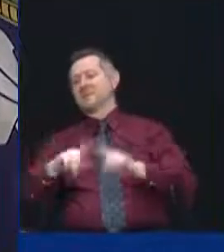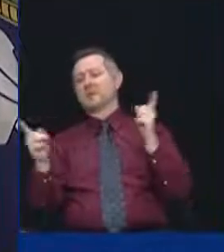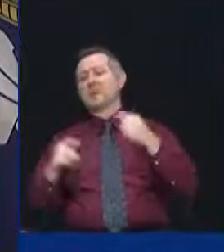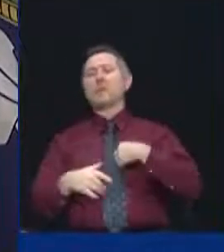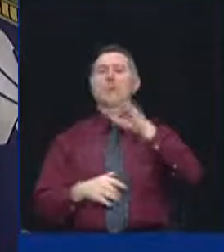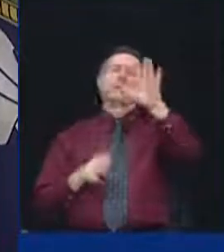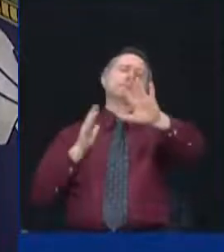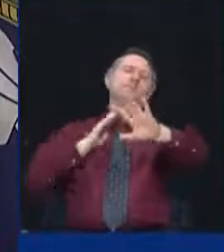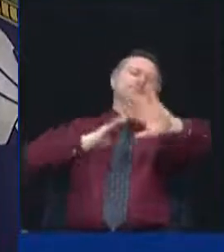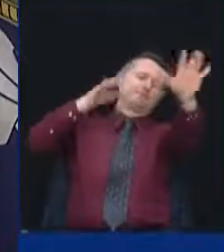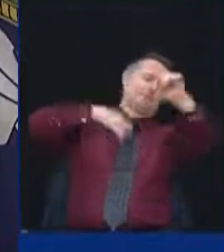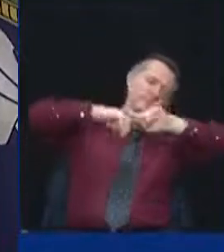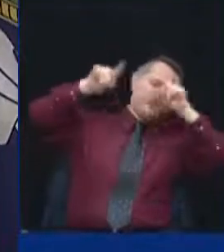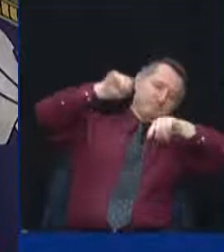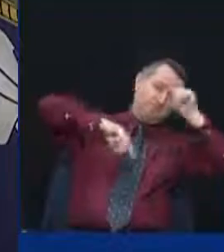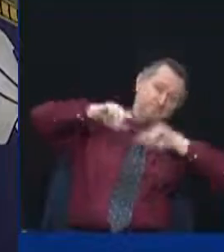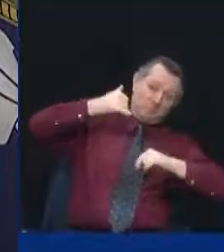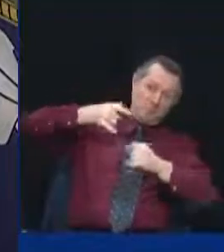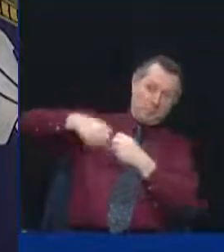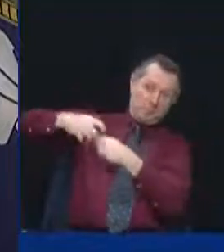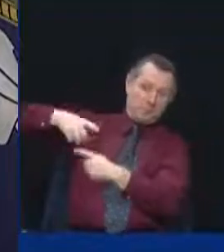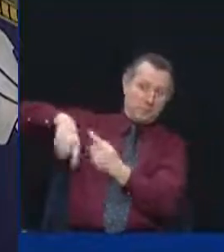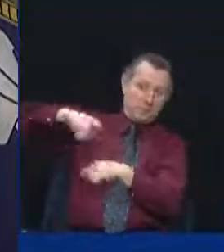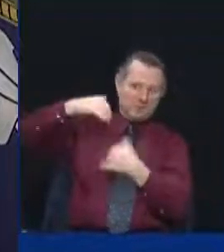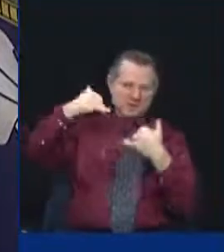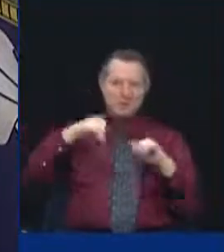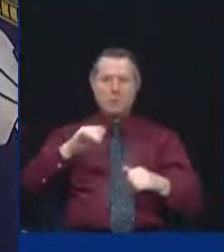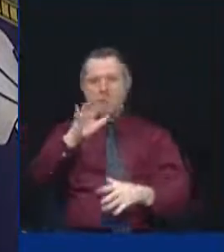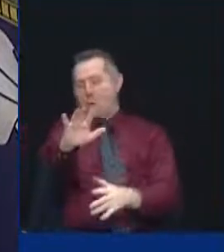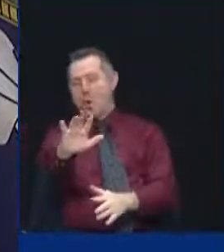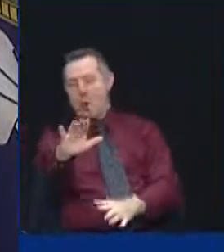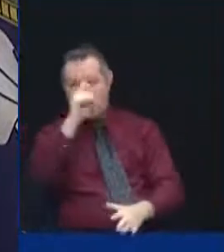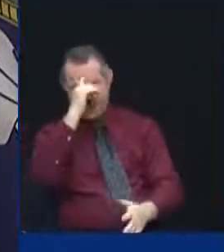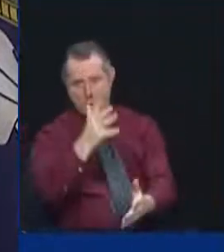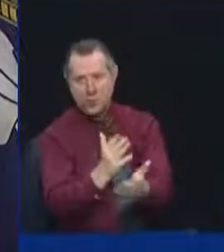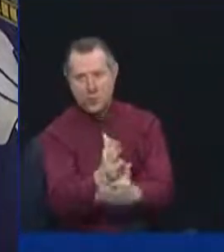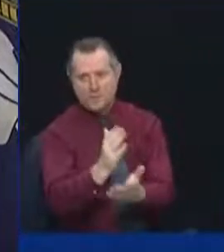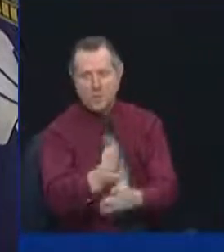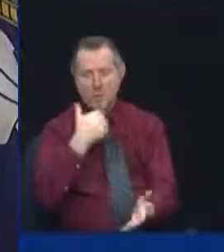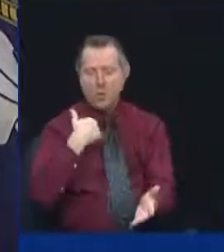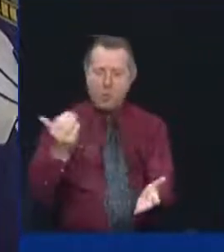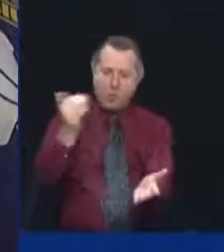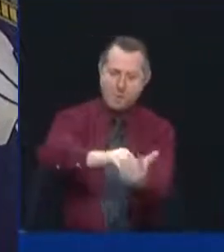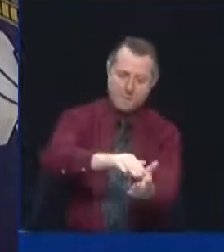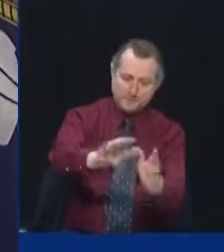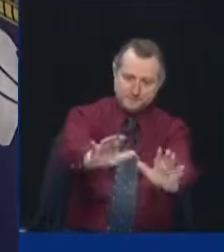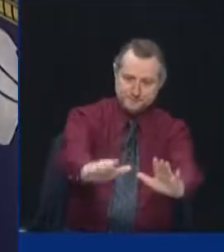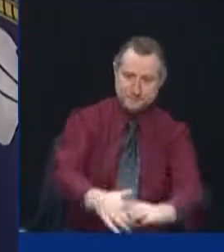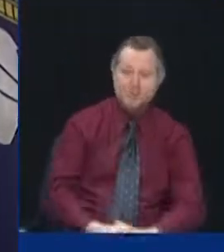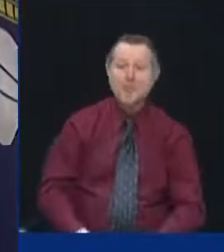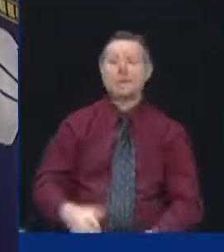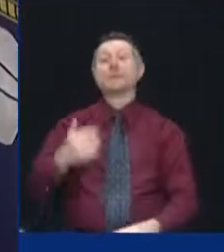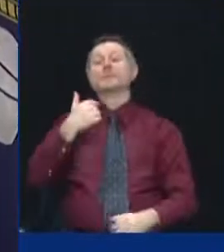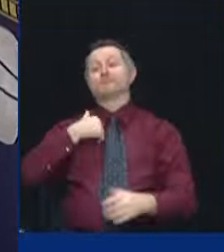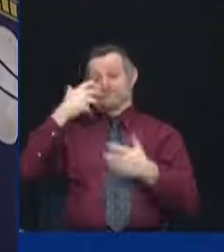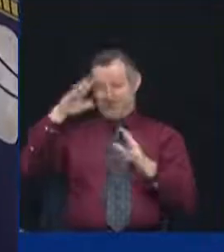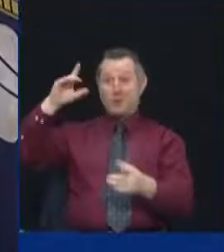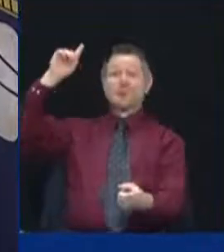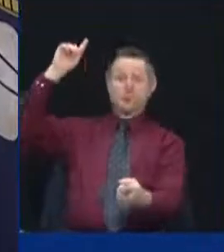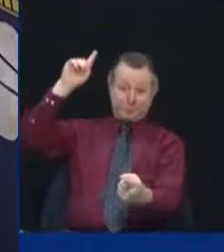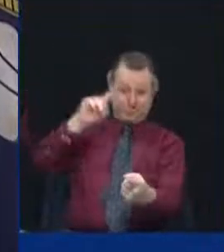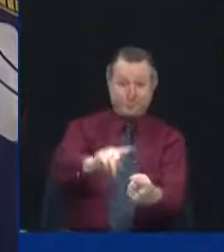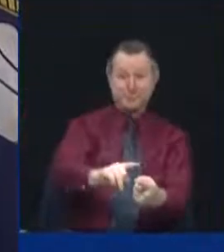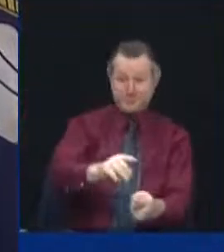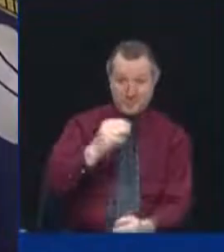still a problem and it's still All a right, crisis. all right, let's start over again. There has been a reduction in the number of homeless